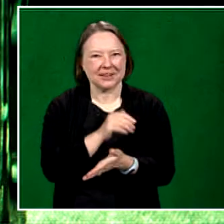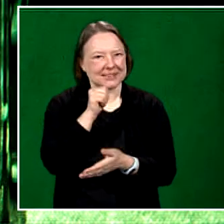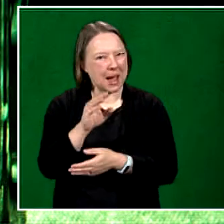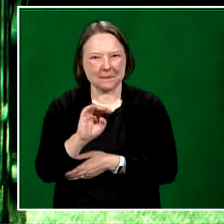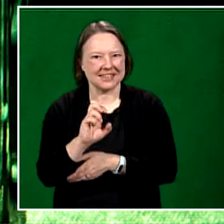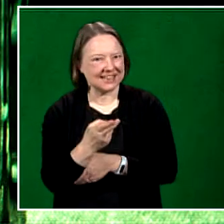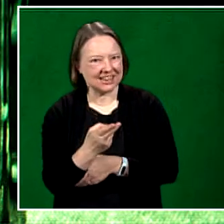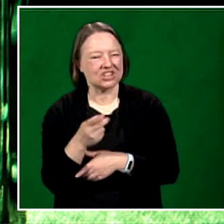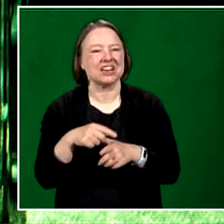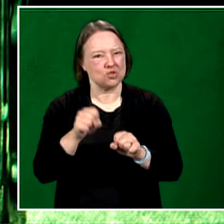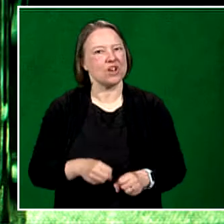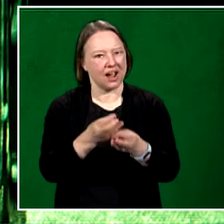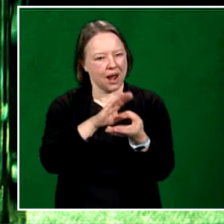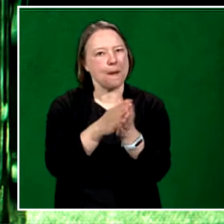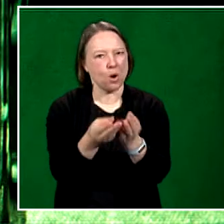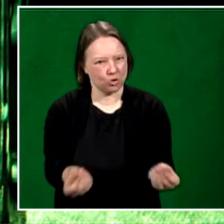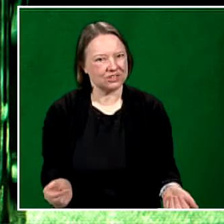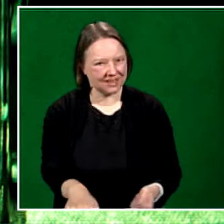certified compostable.